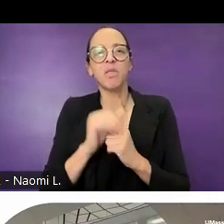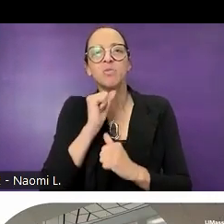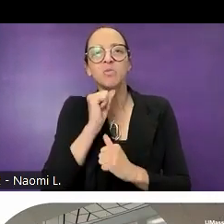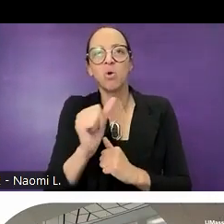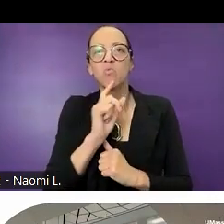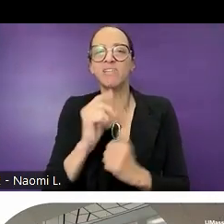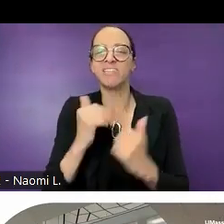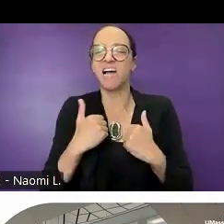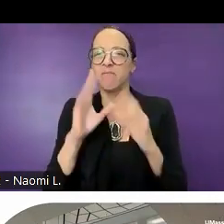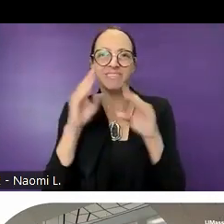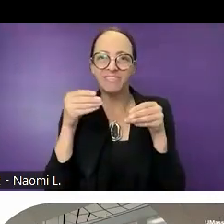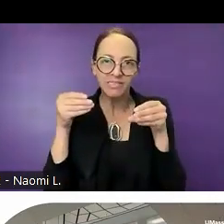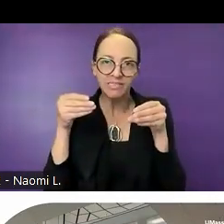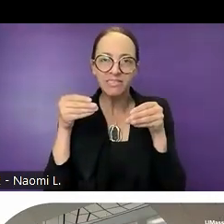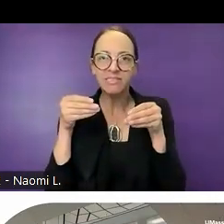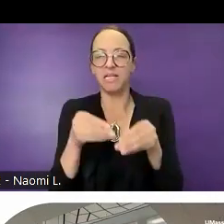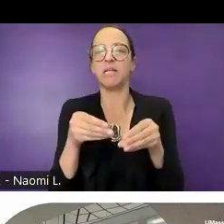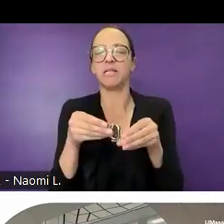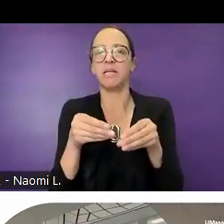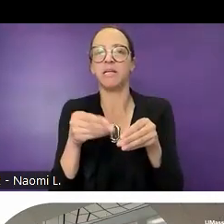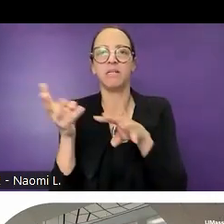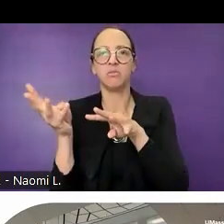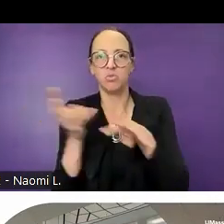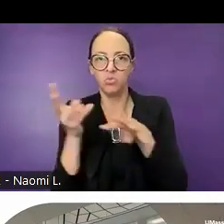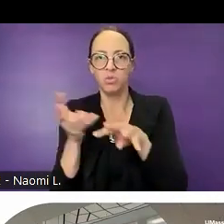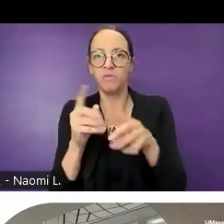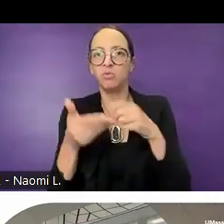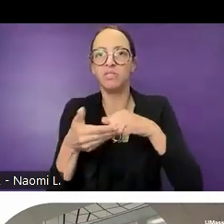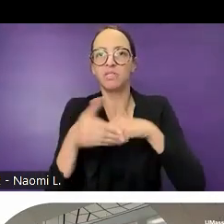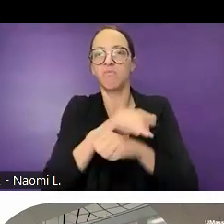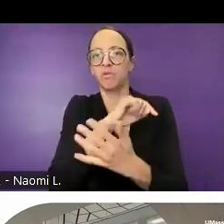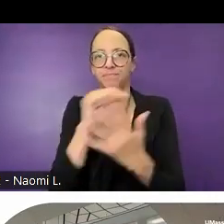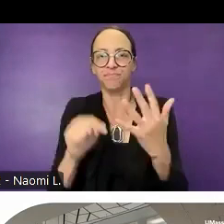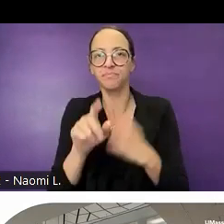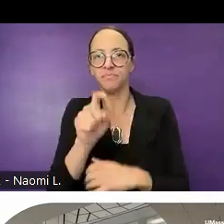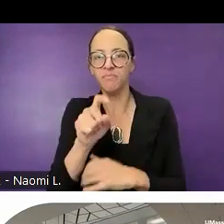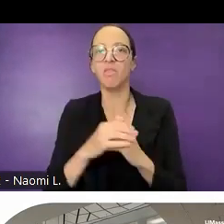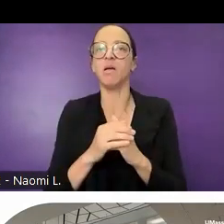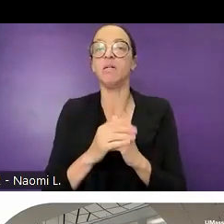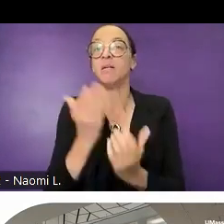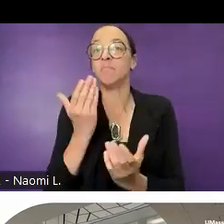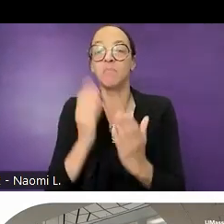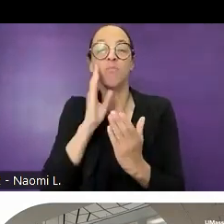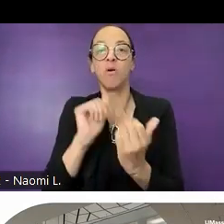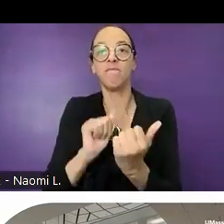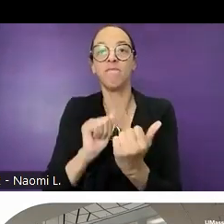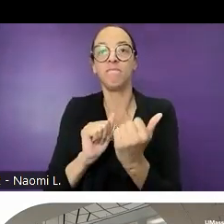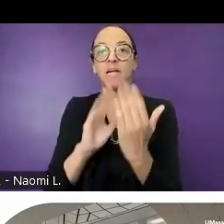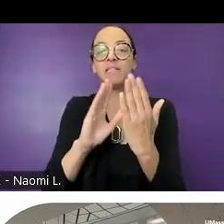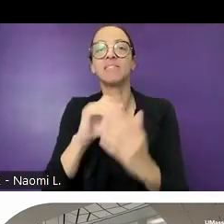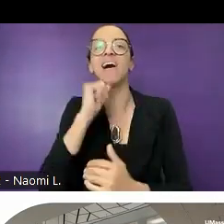these services. So the implication is that they may face an uncapped liability for these services. And